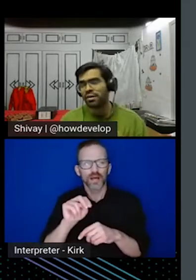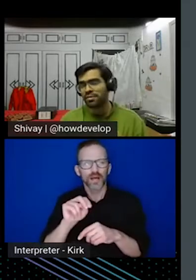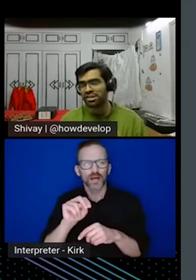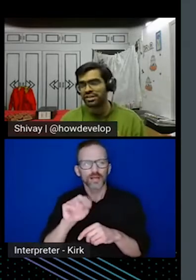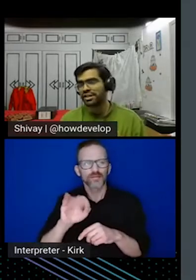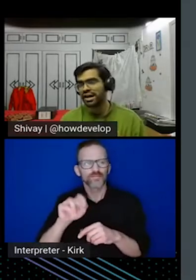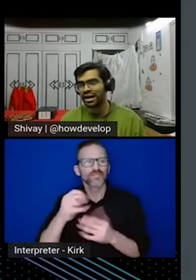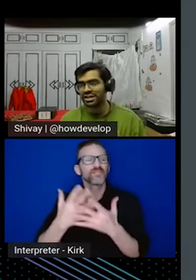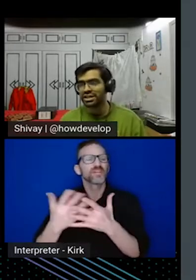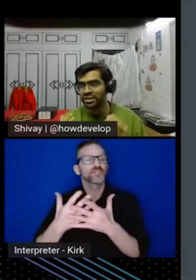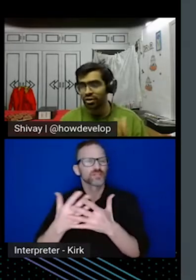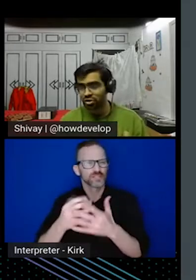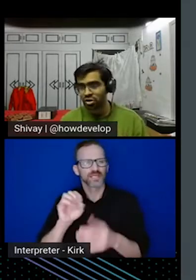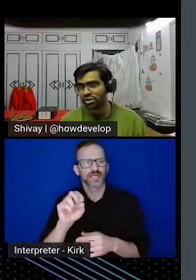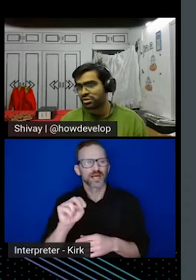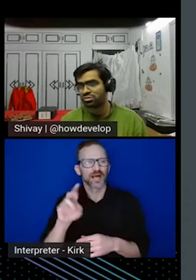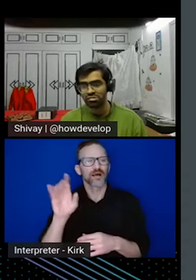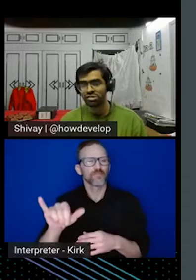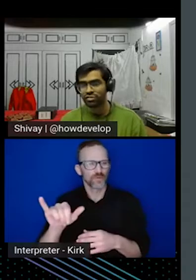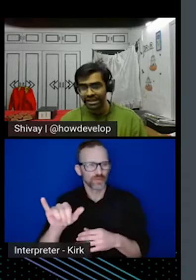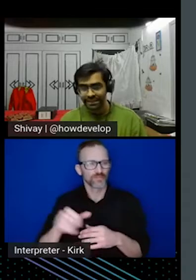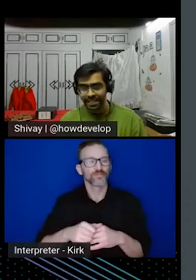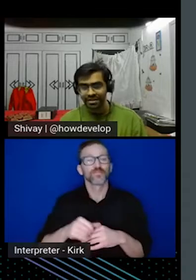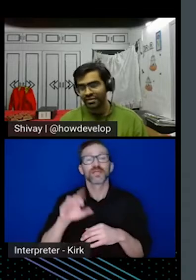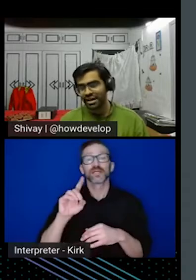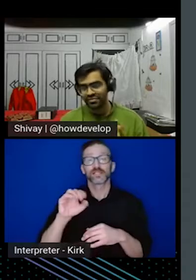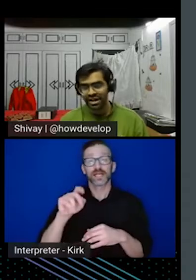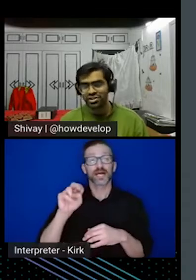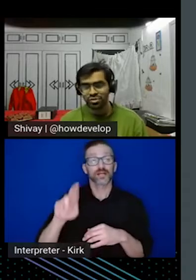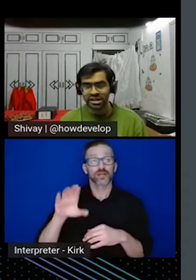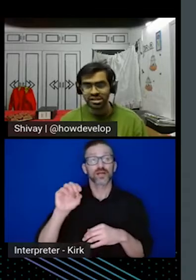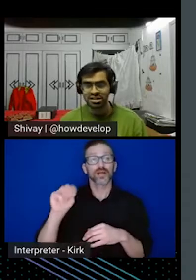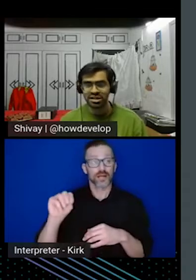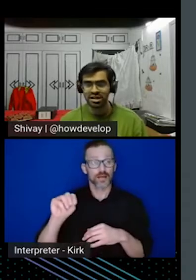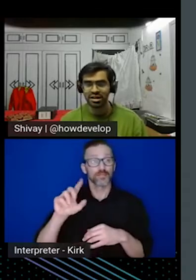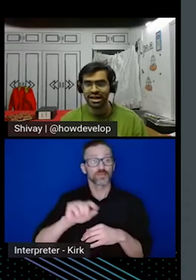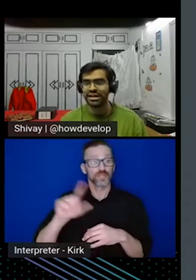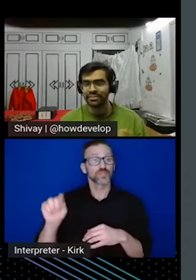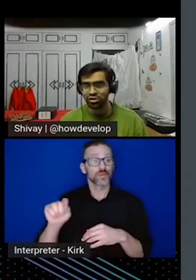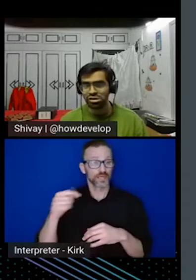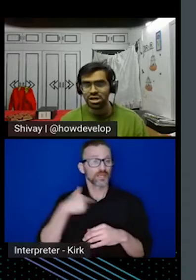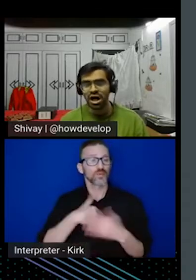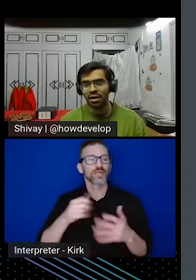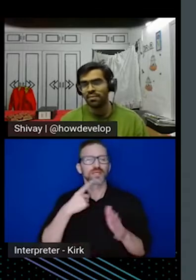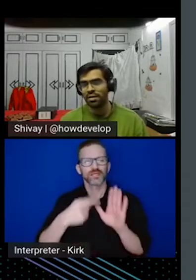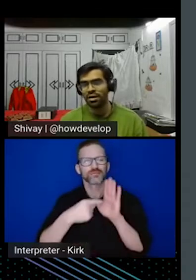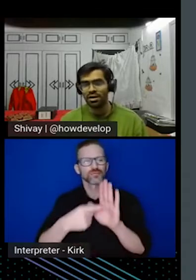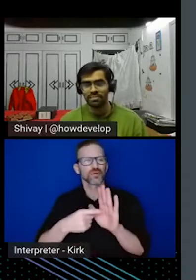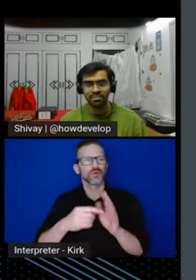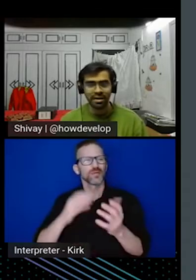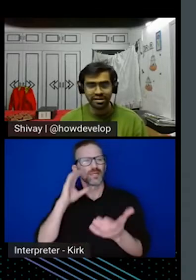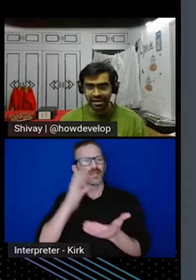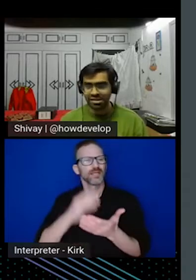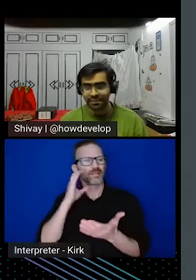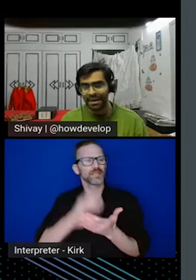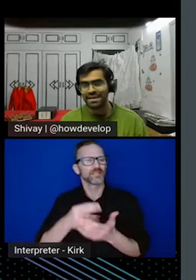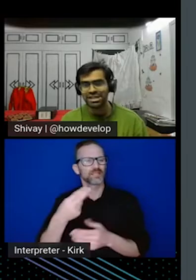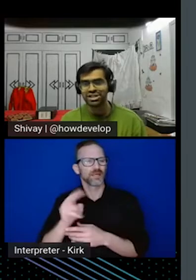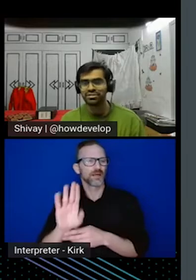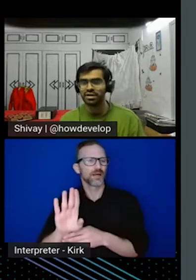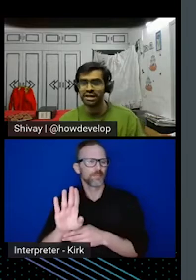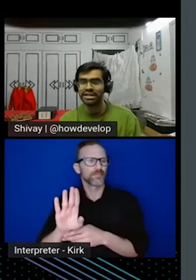actually presented at DockerCon 2020, where we had showcased an image hub a